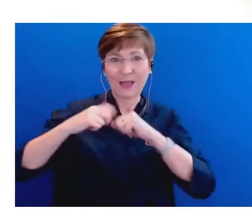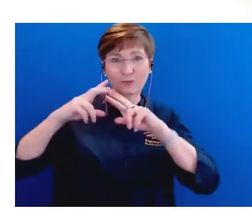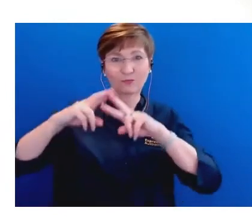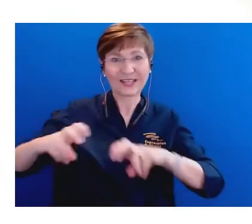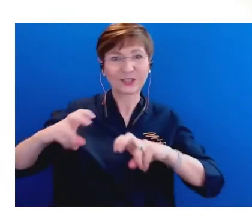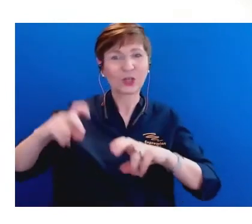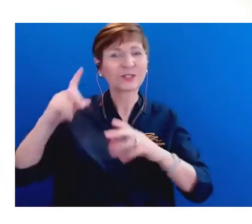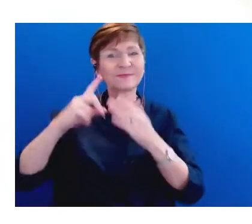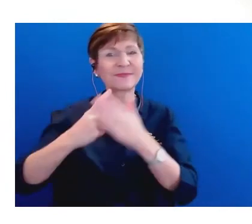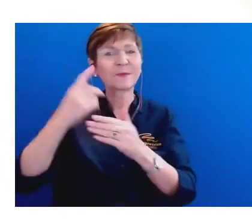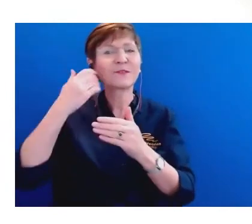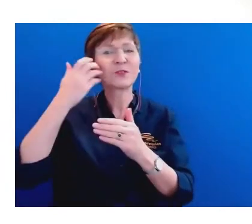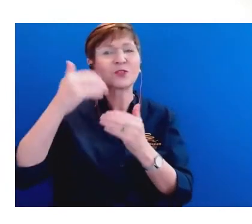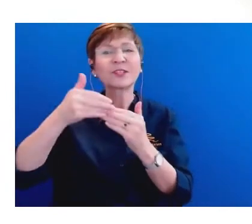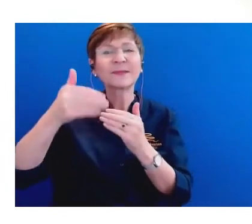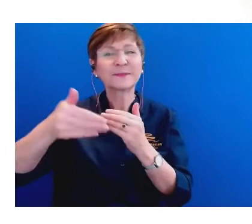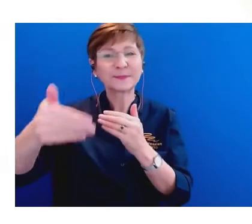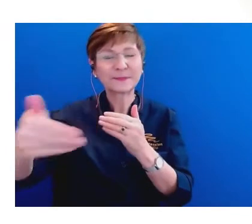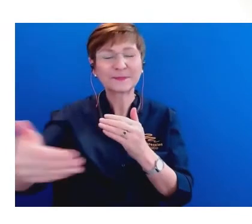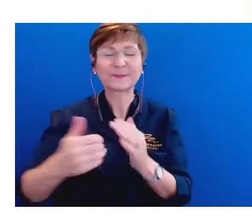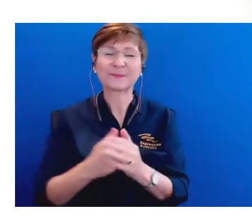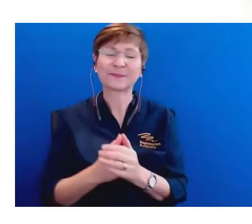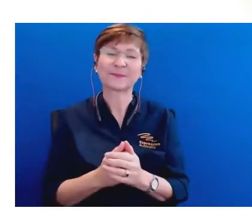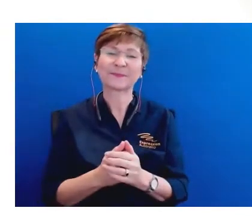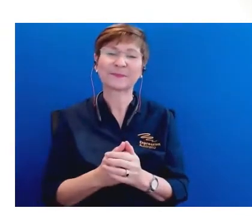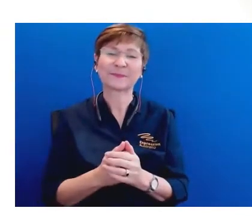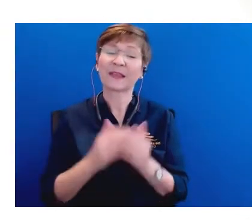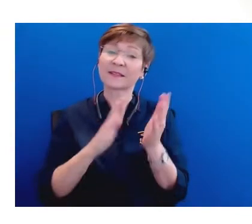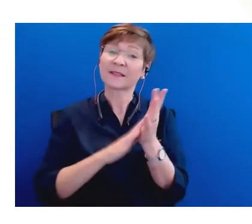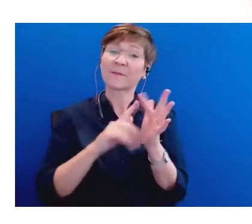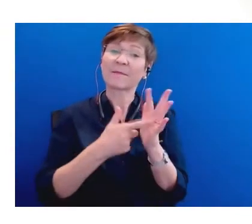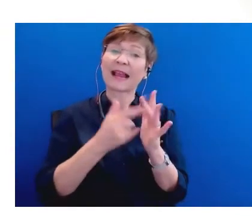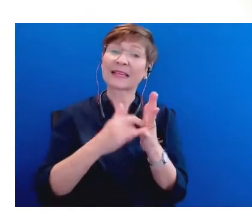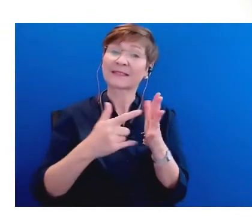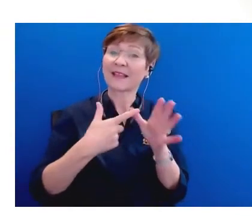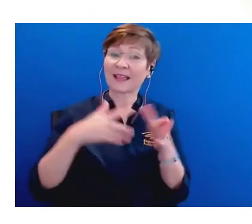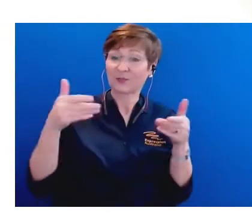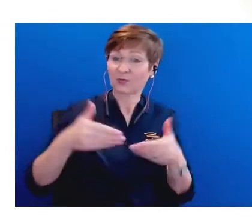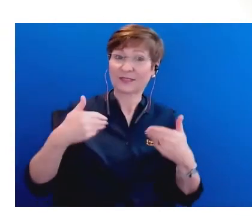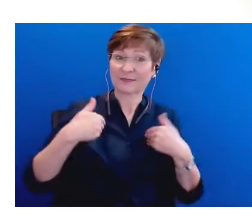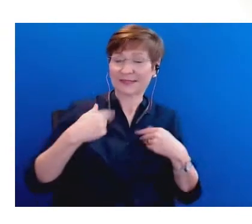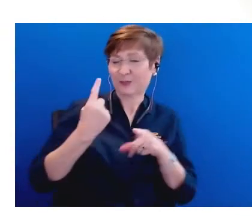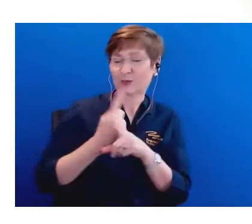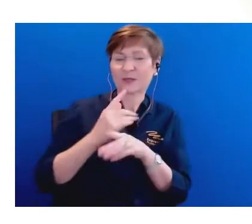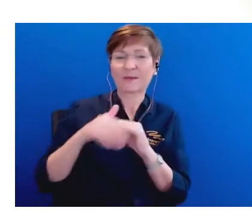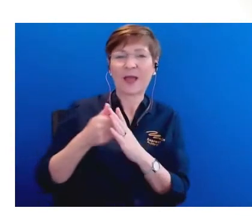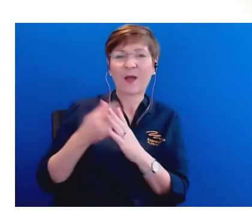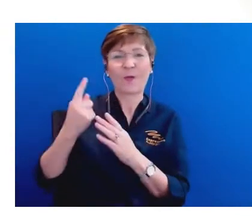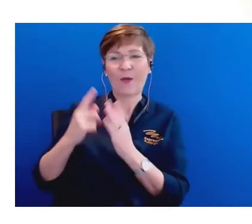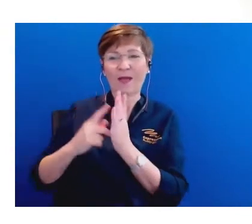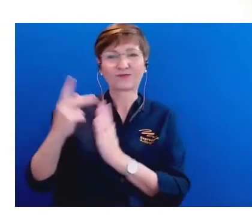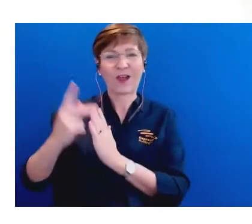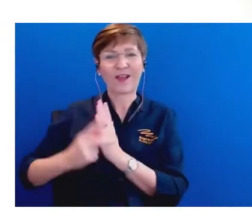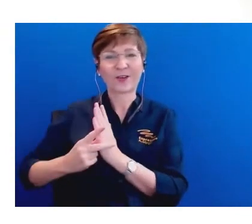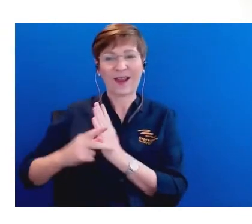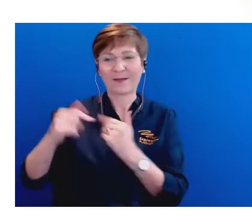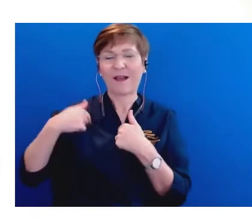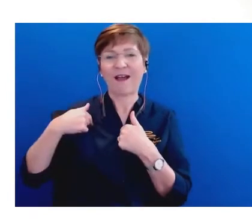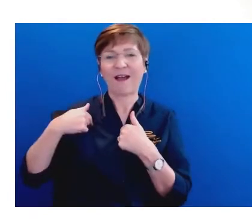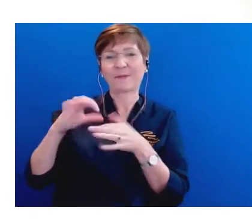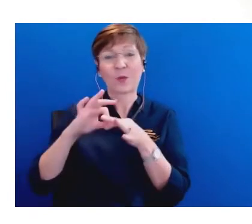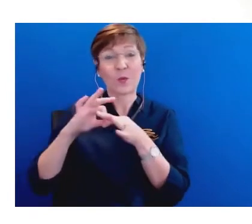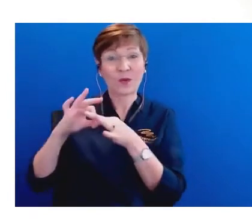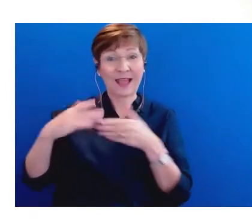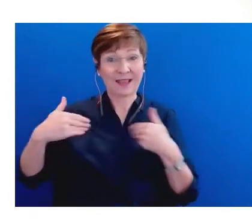said, I've been invited to speak today about a program of research that I coordinate here at the University of Melbourne's Social